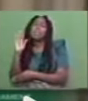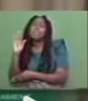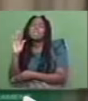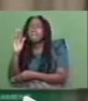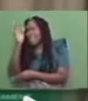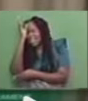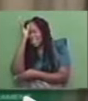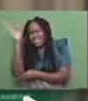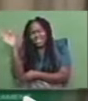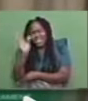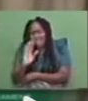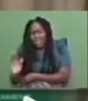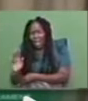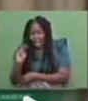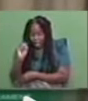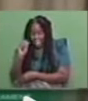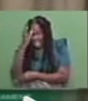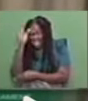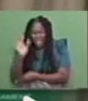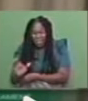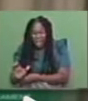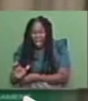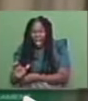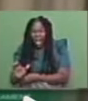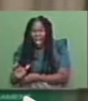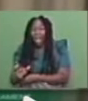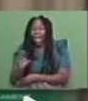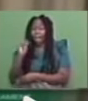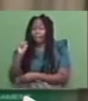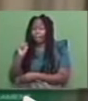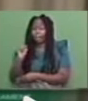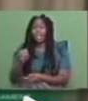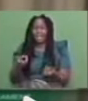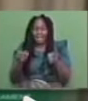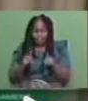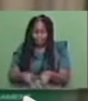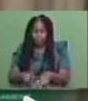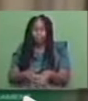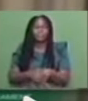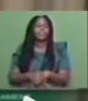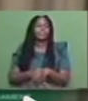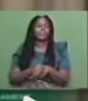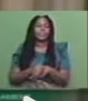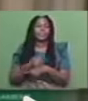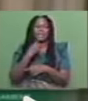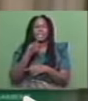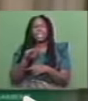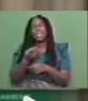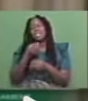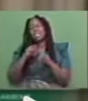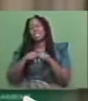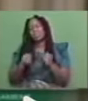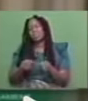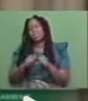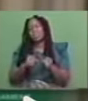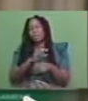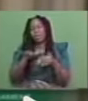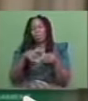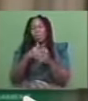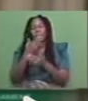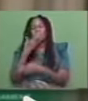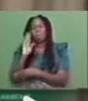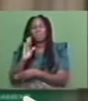We know that you have an unsavory history of broken promises on key issues. For example, when a government